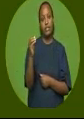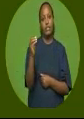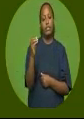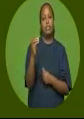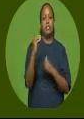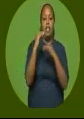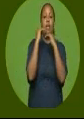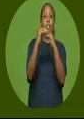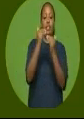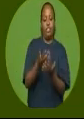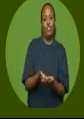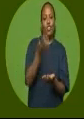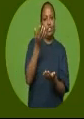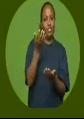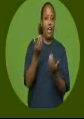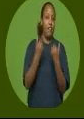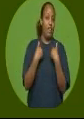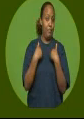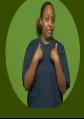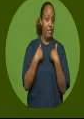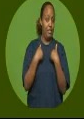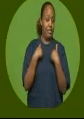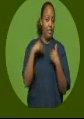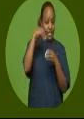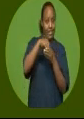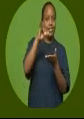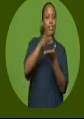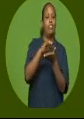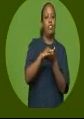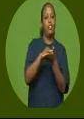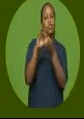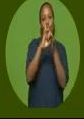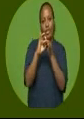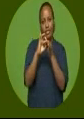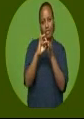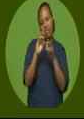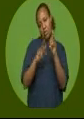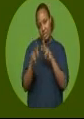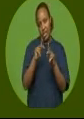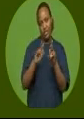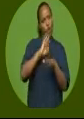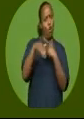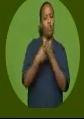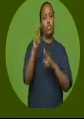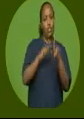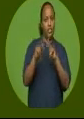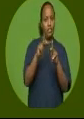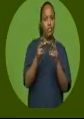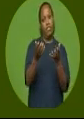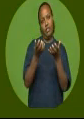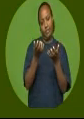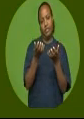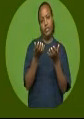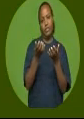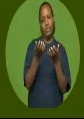the limited resources available in that society. All societies have more wants